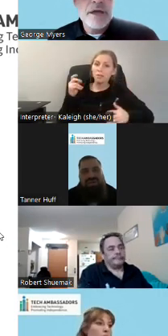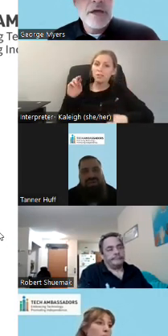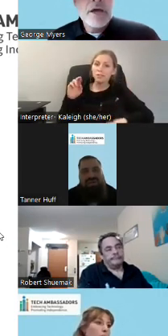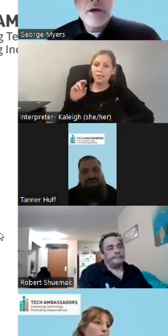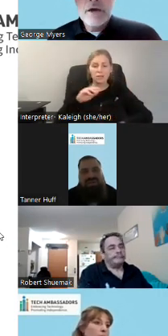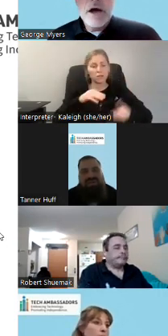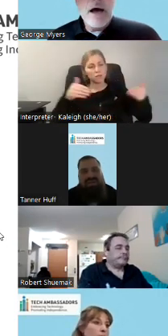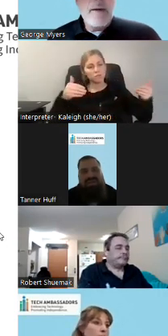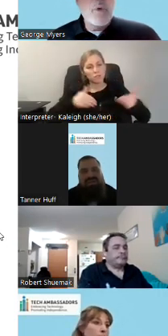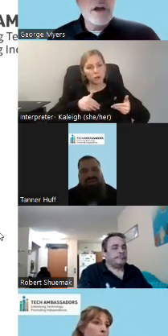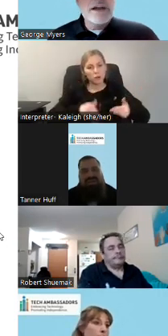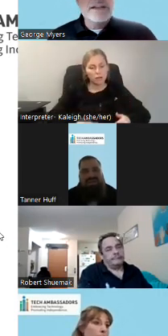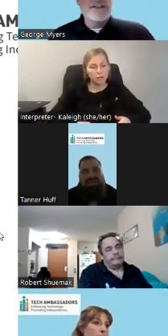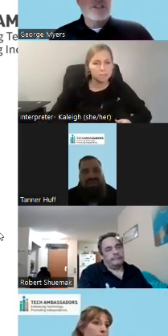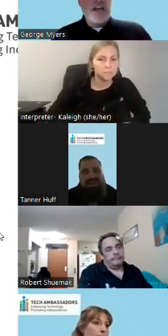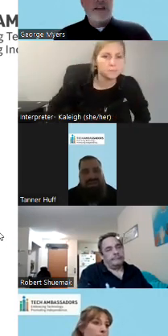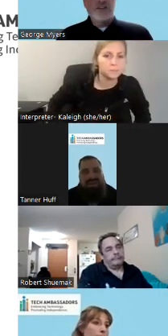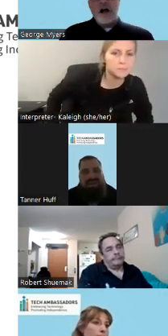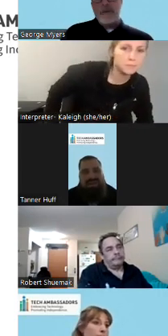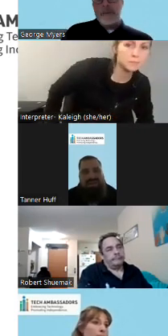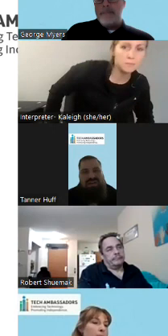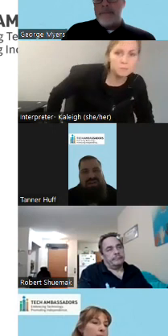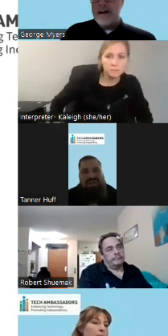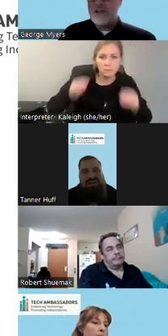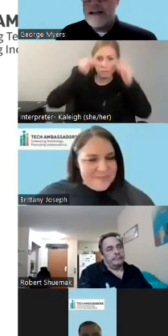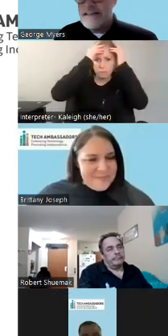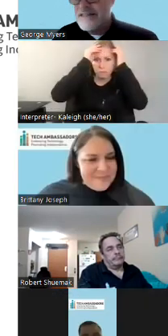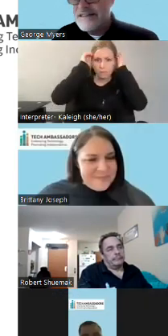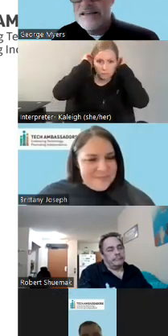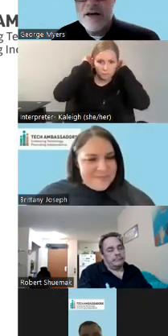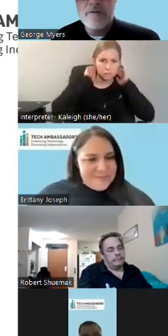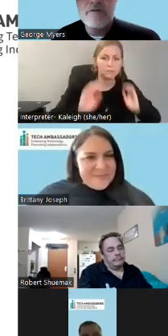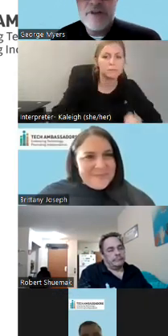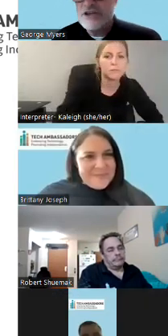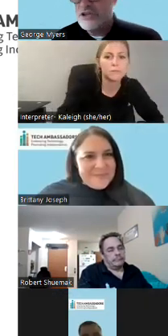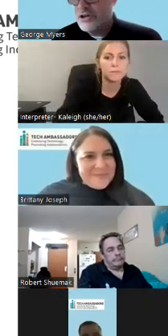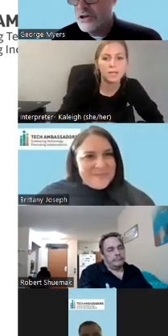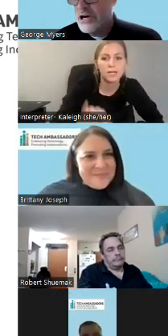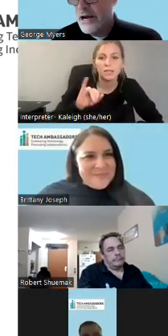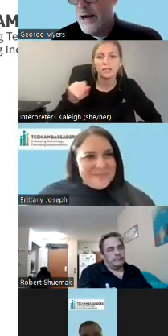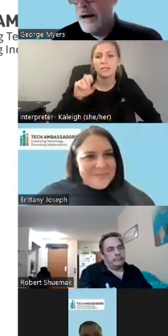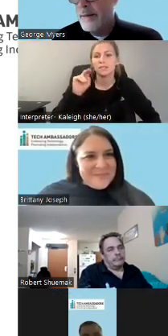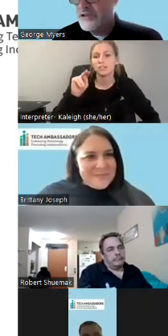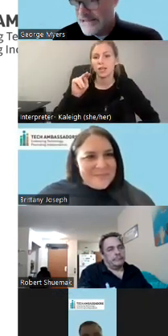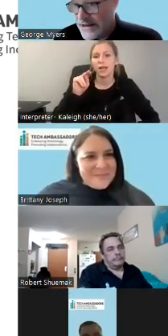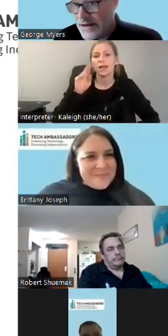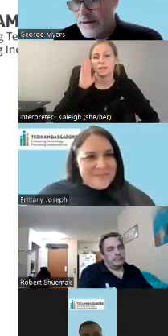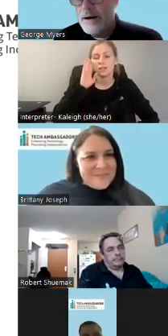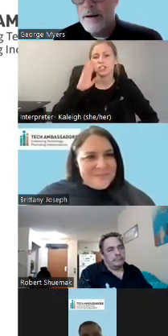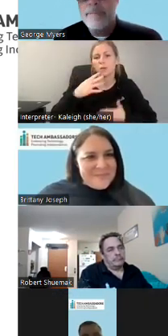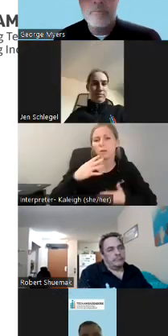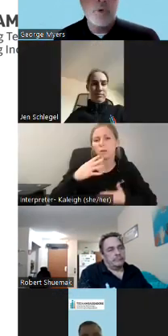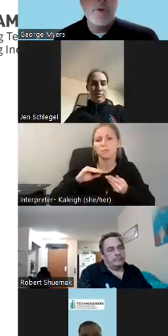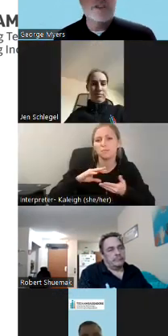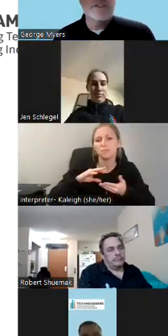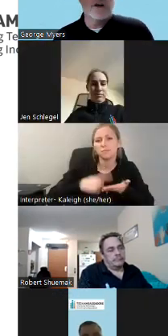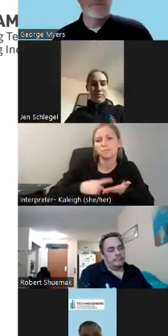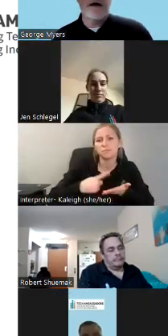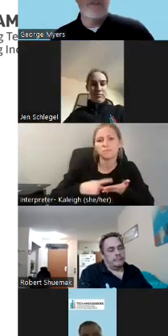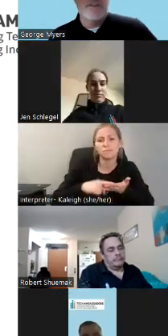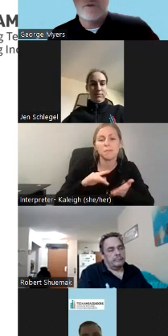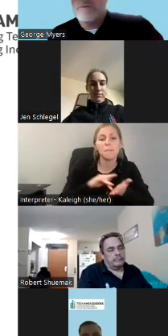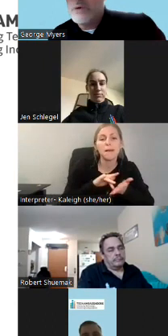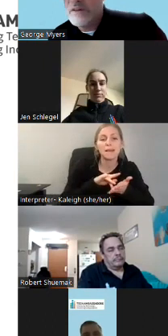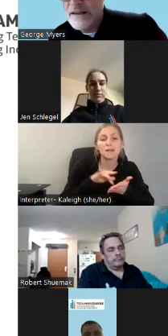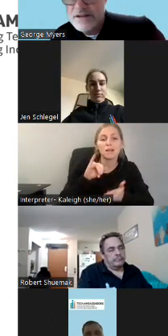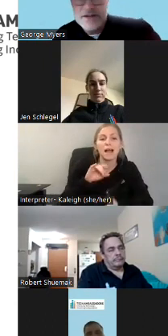welcome. We're going to let Jen talk about medical ID. This is another feature, just like the one we just talked